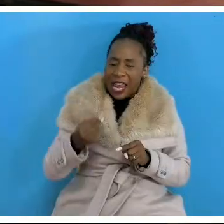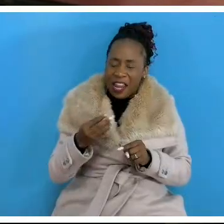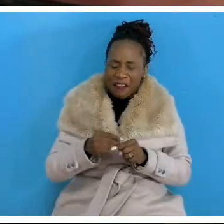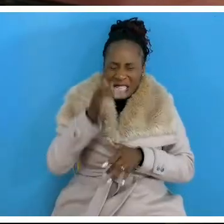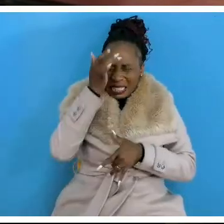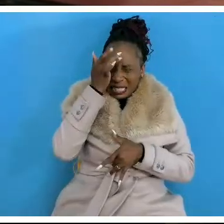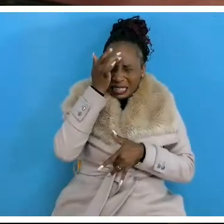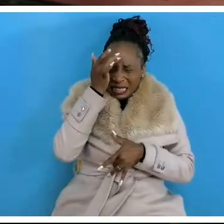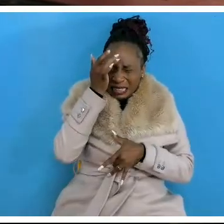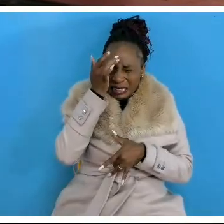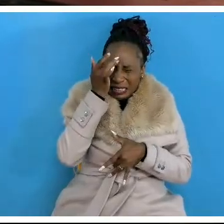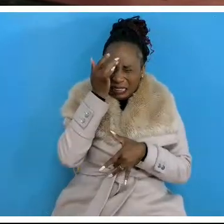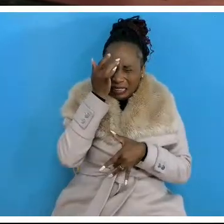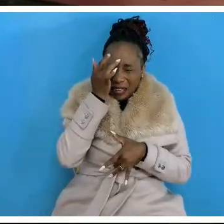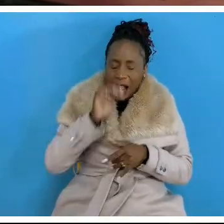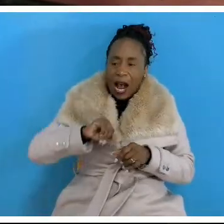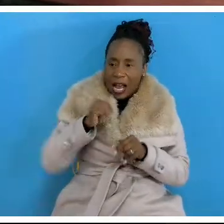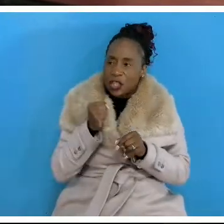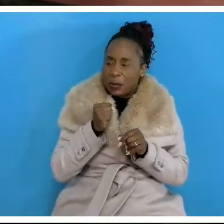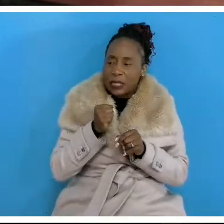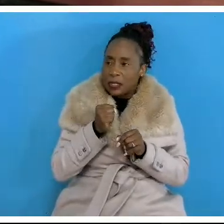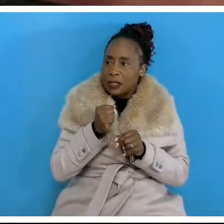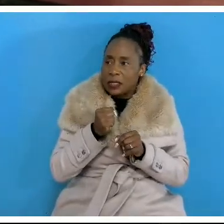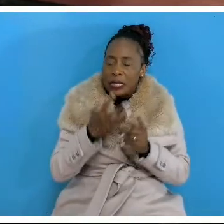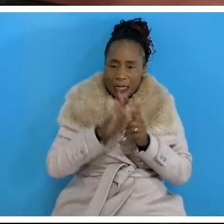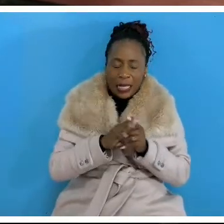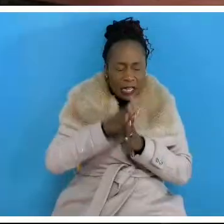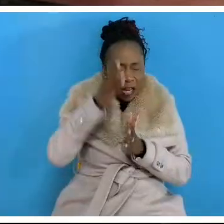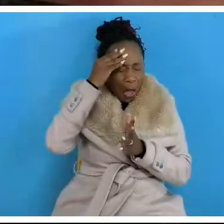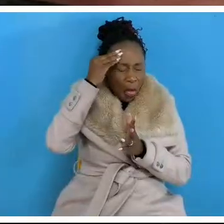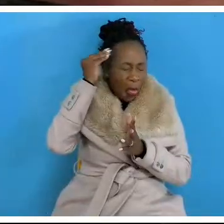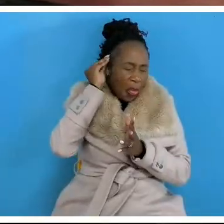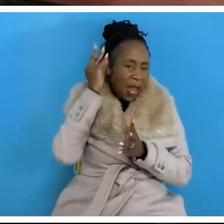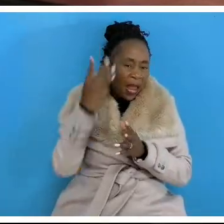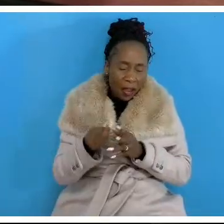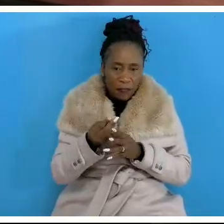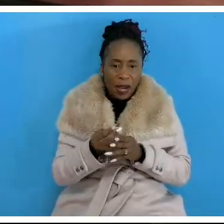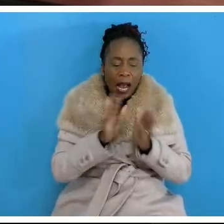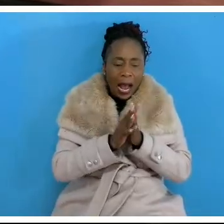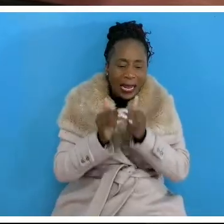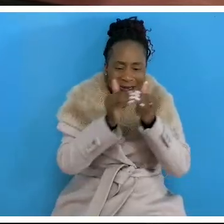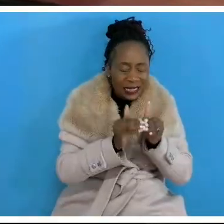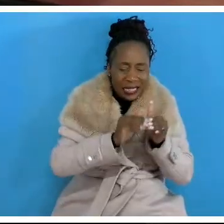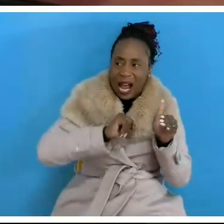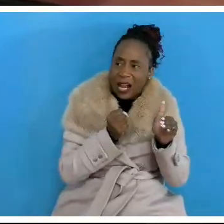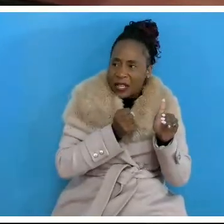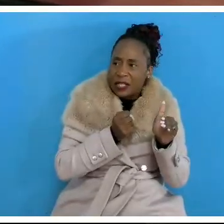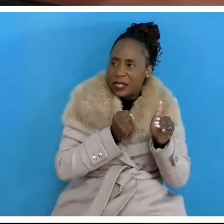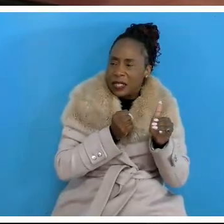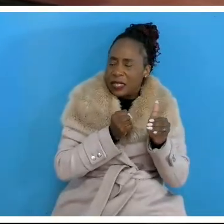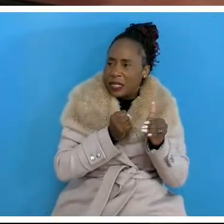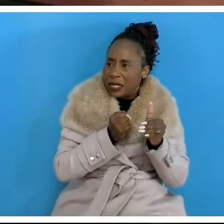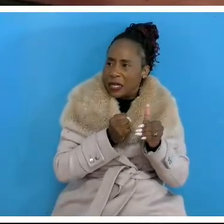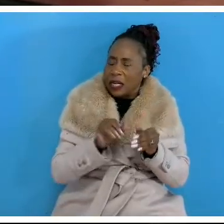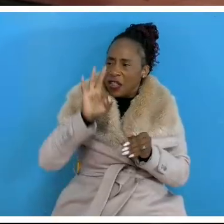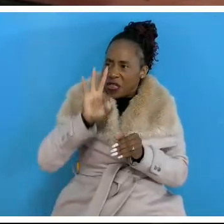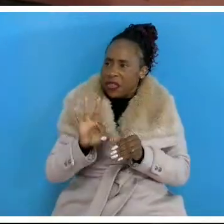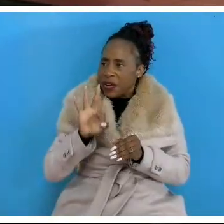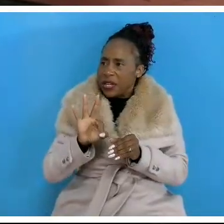that's got Alzheimer's and dementia for 8 years already. I have to cater for him. I have to cater for